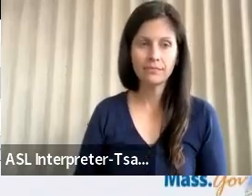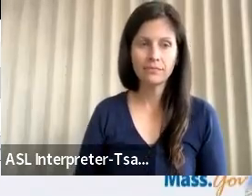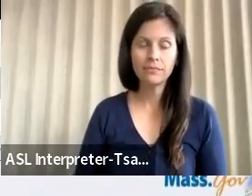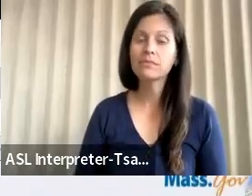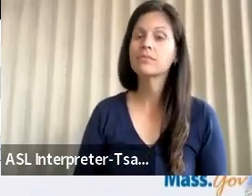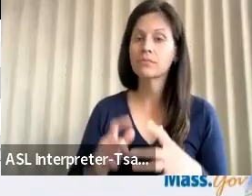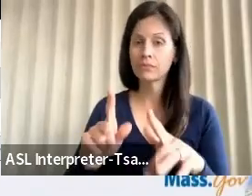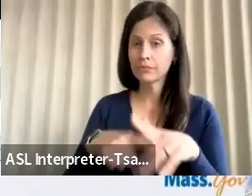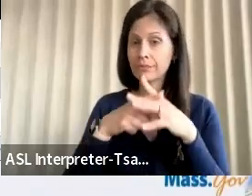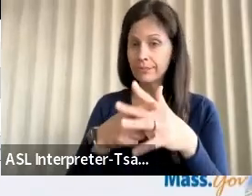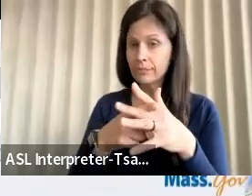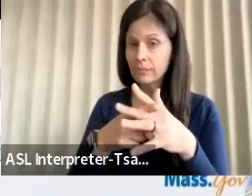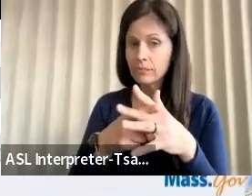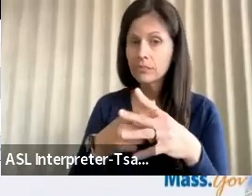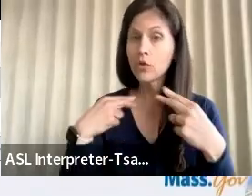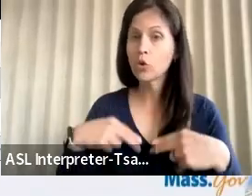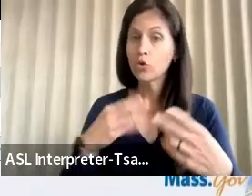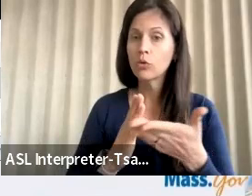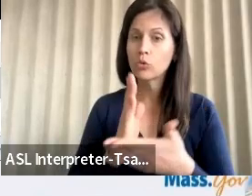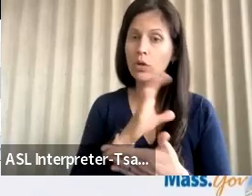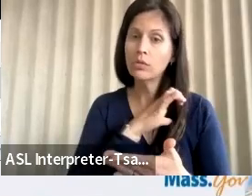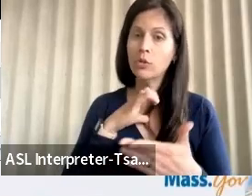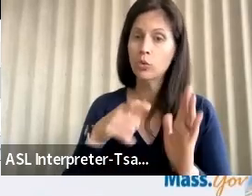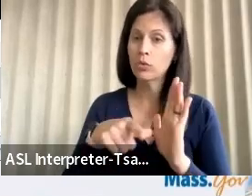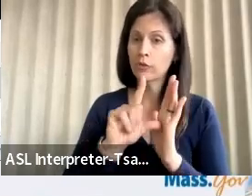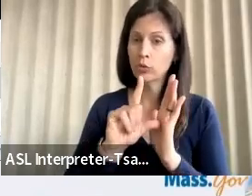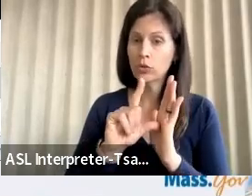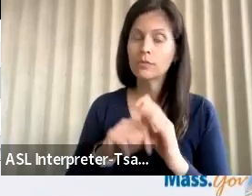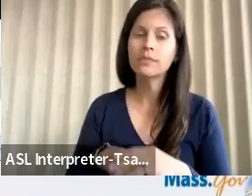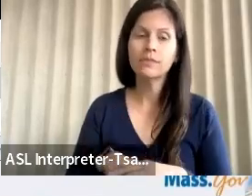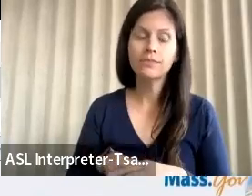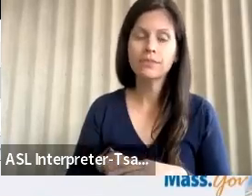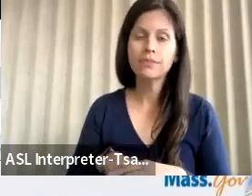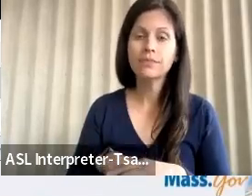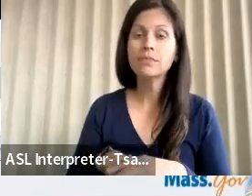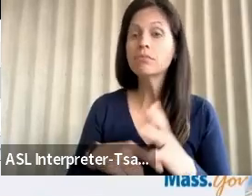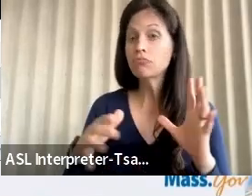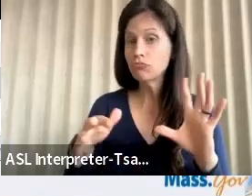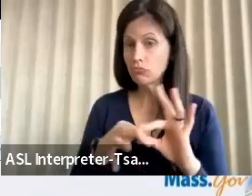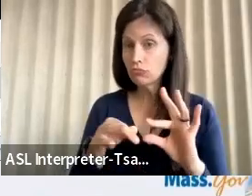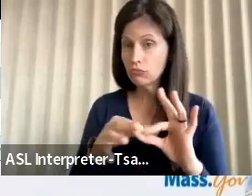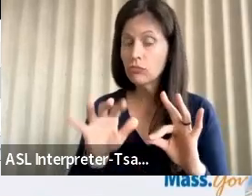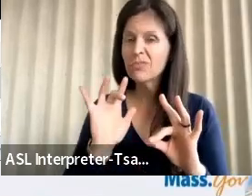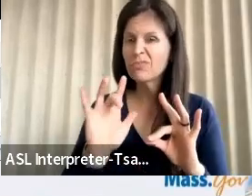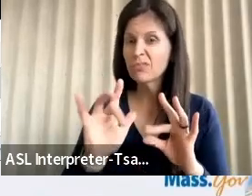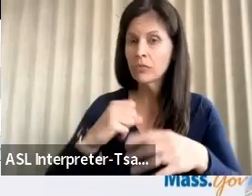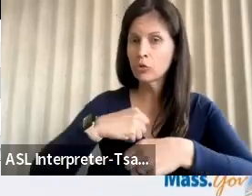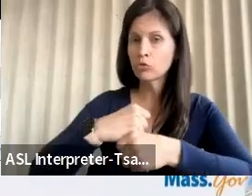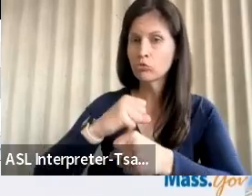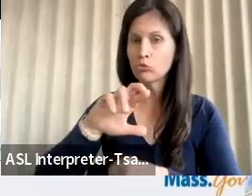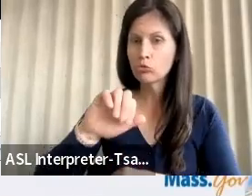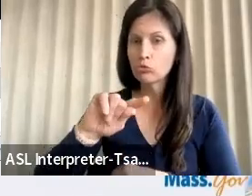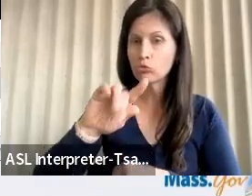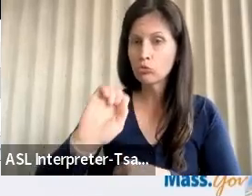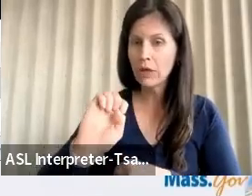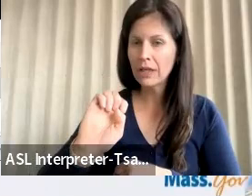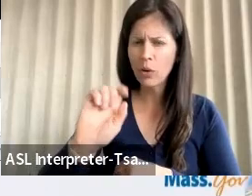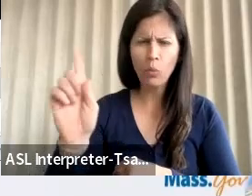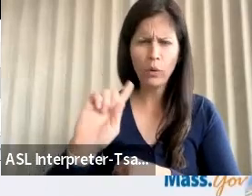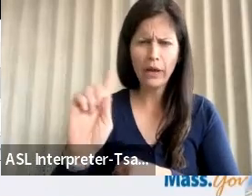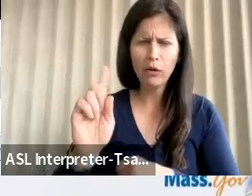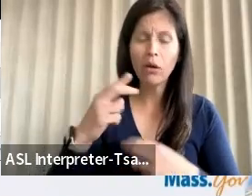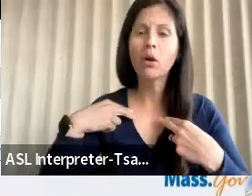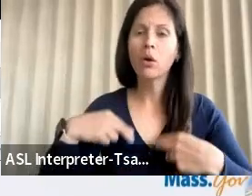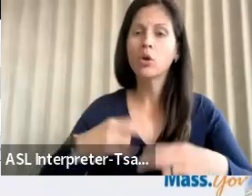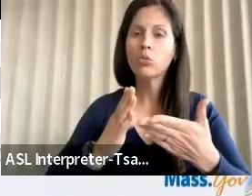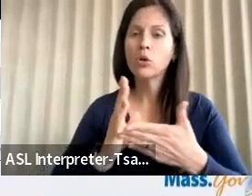Let's begin the Human Rights Committee review and comment by clicking Create under Human Rights